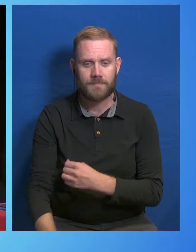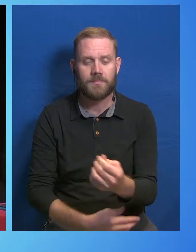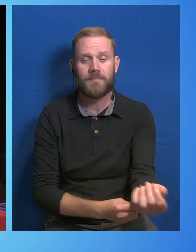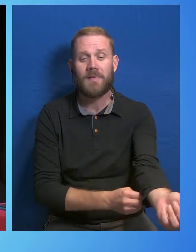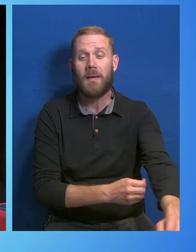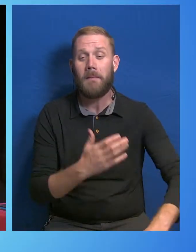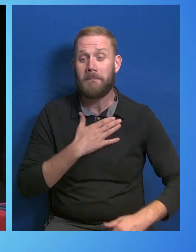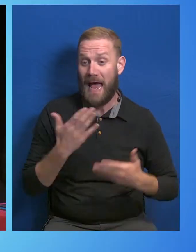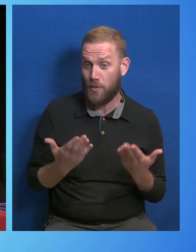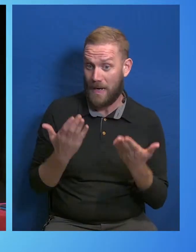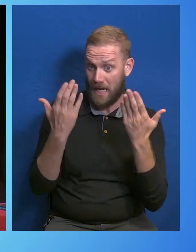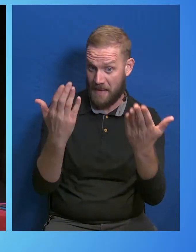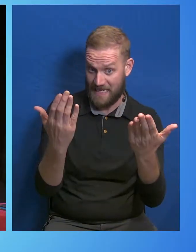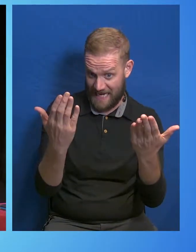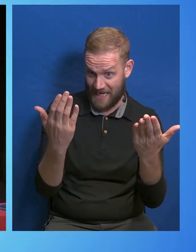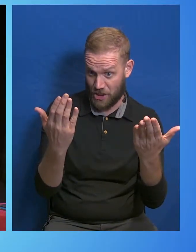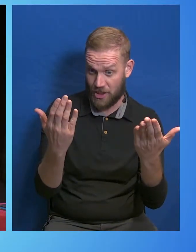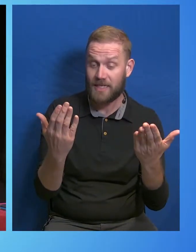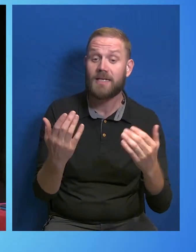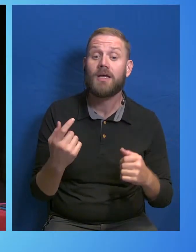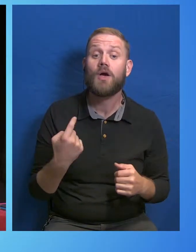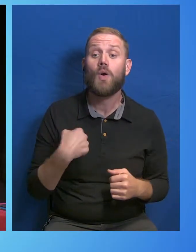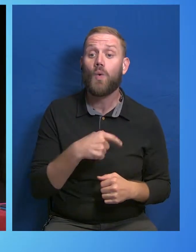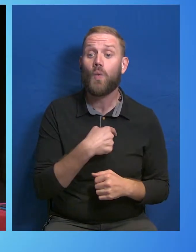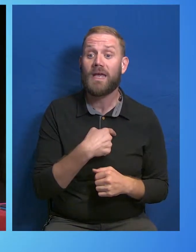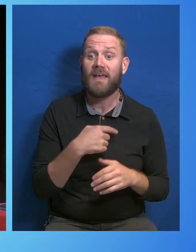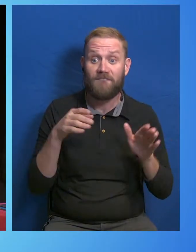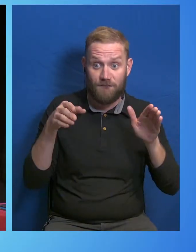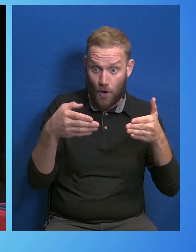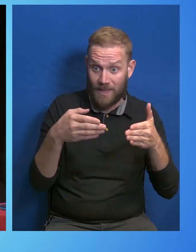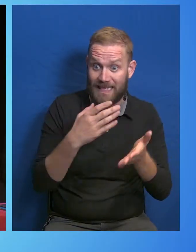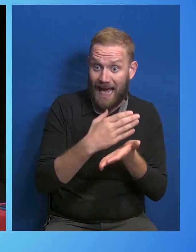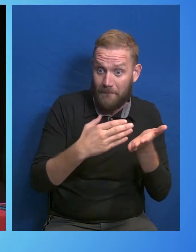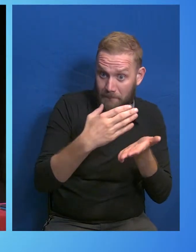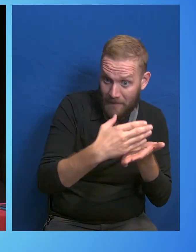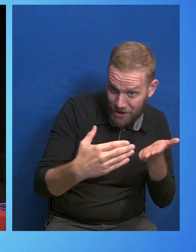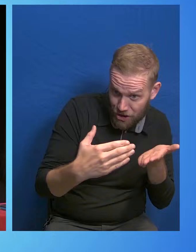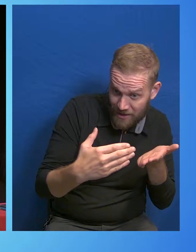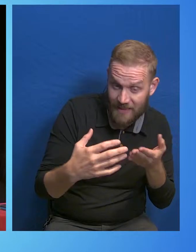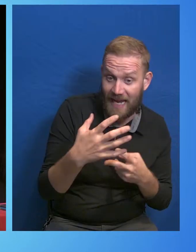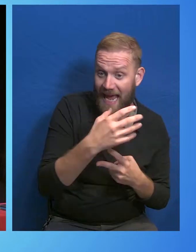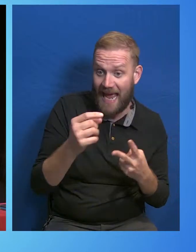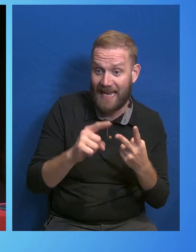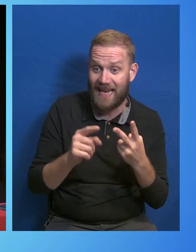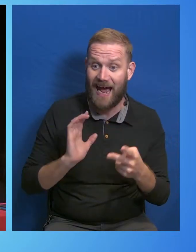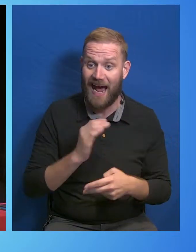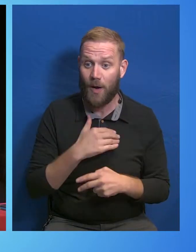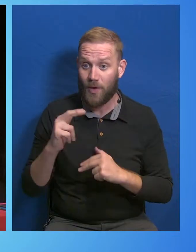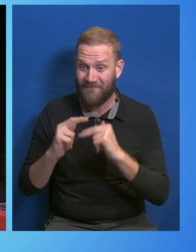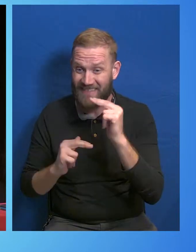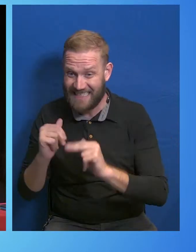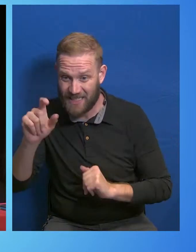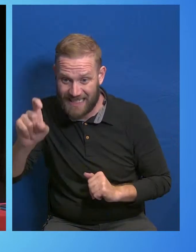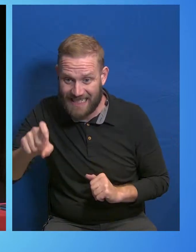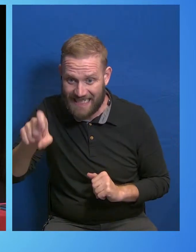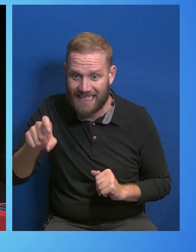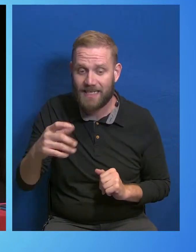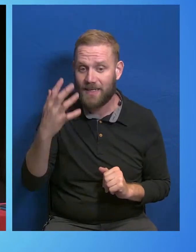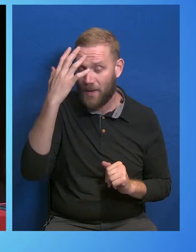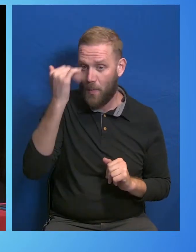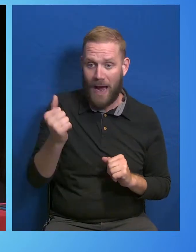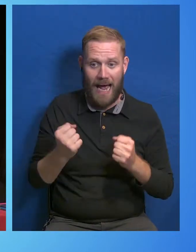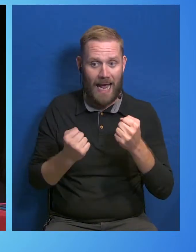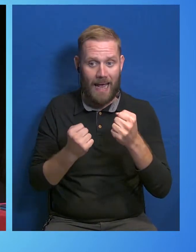My recommendation, as I said, is that we focus on the budget and our capital needs, because